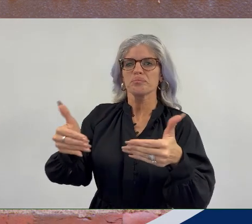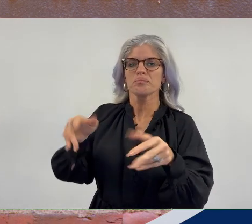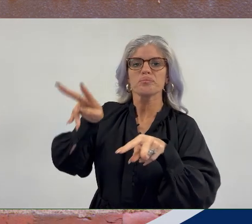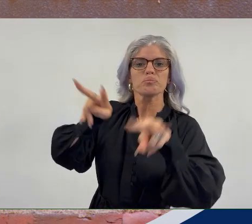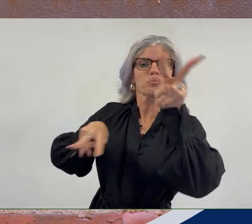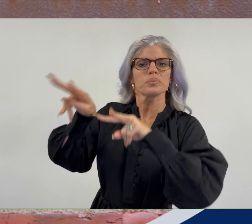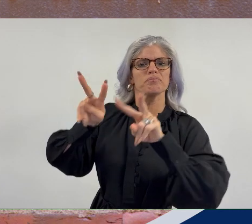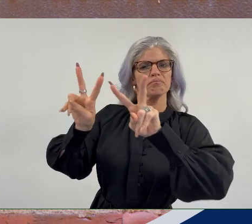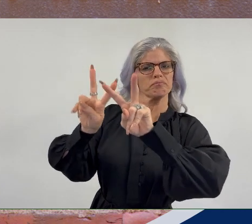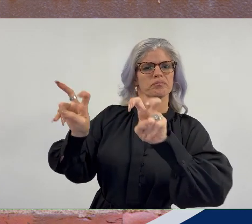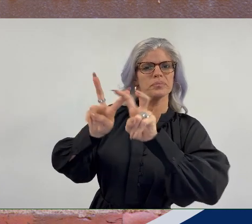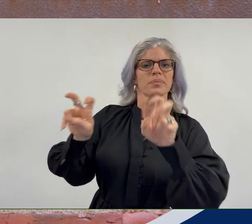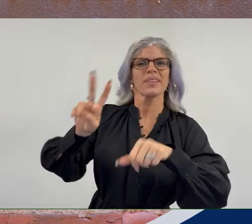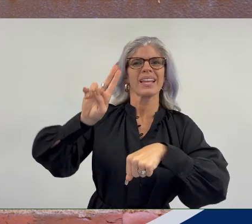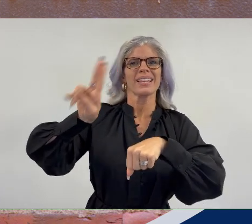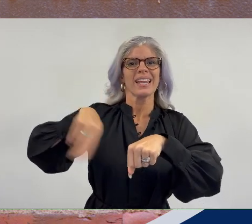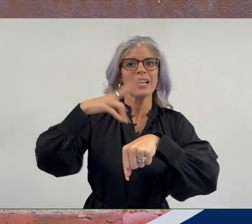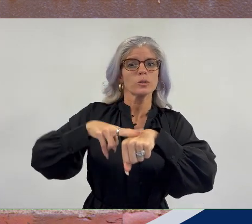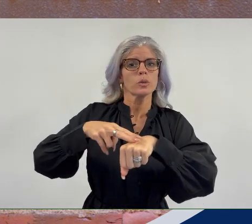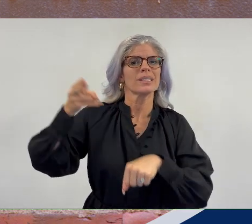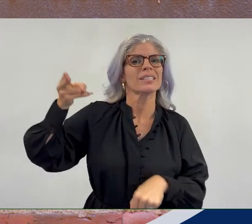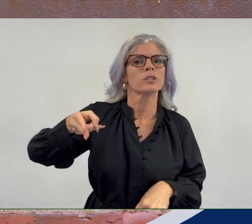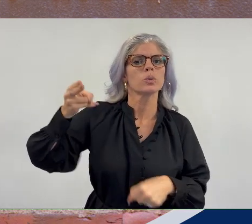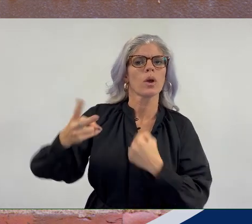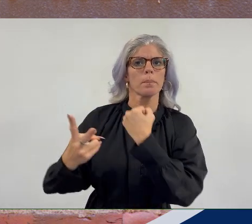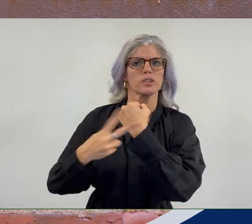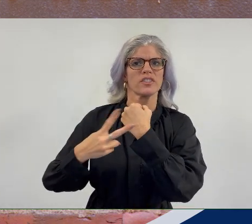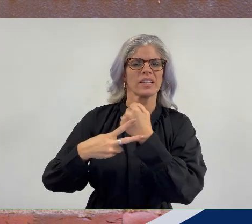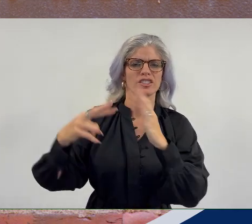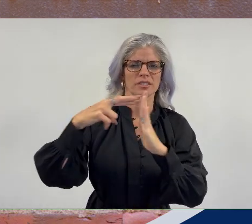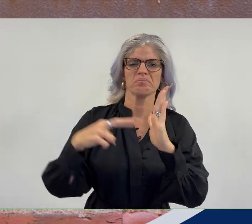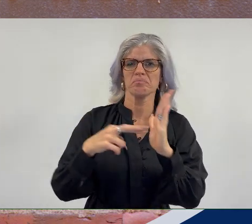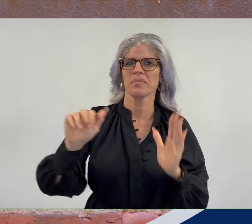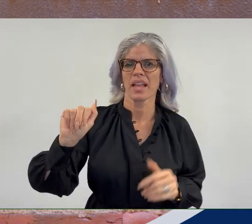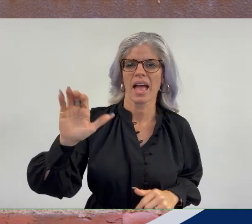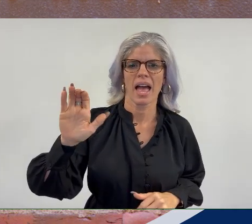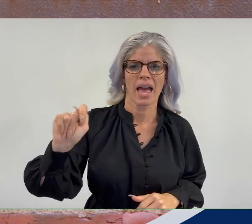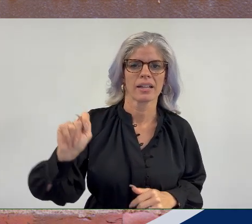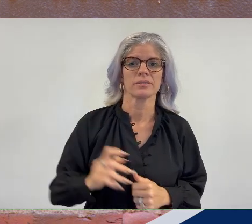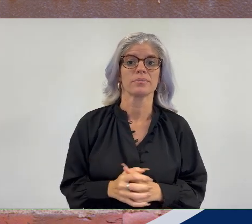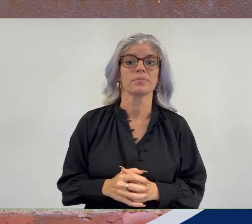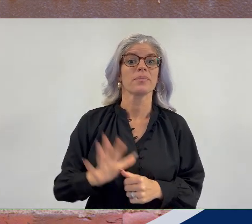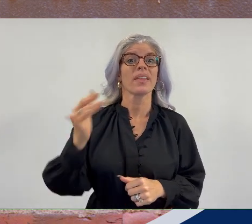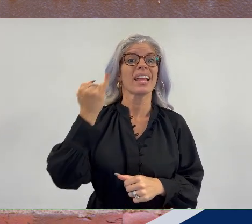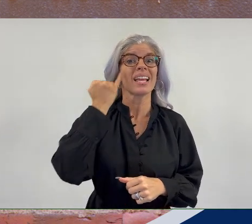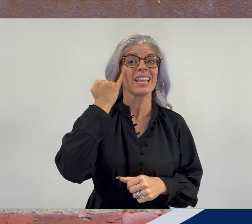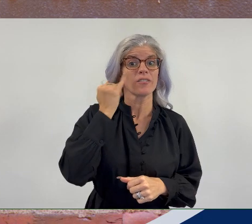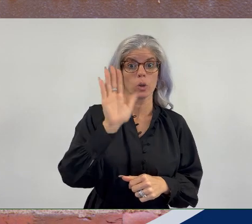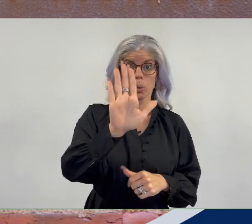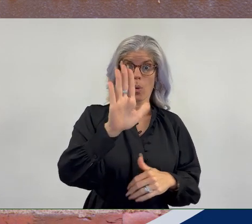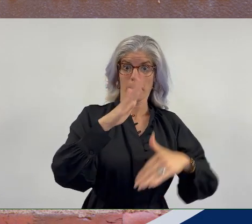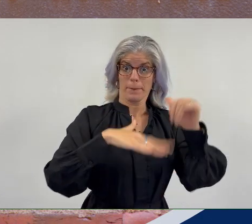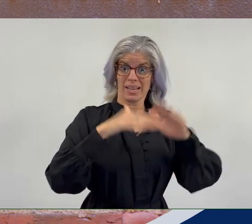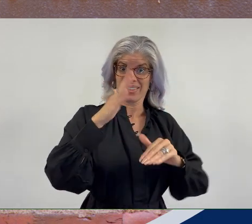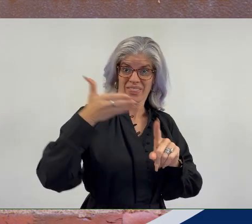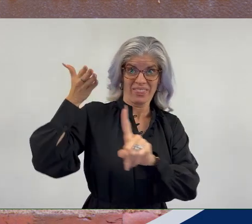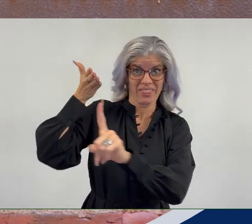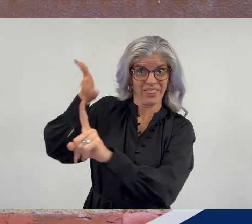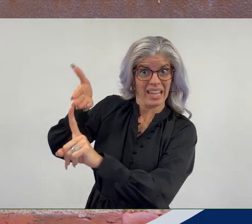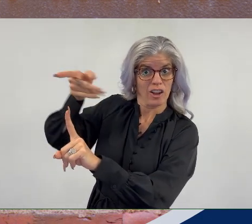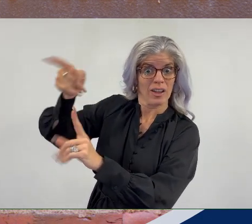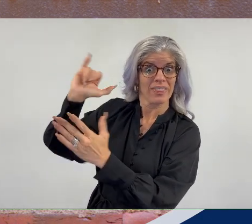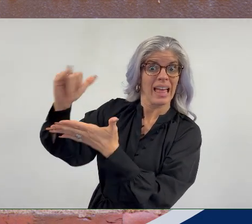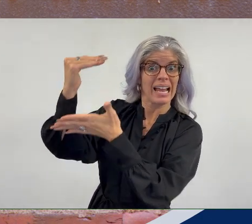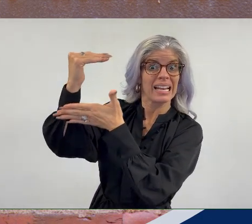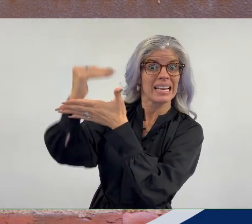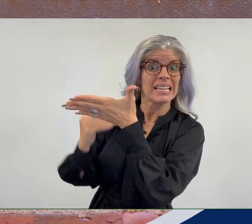Let's take a closer look at the National Historic Preservation Act. If your facility is listed in or meets the criteria to be listed in the